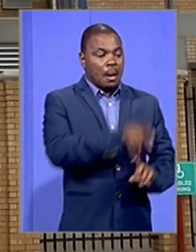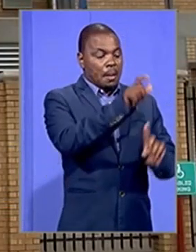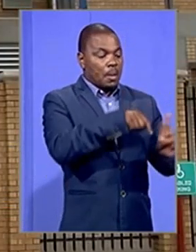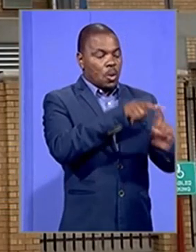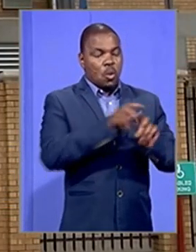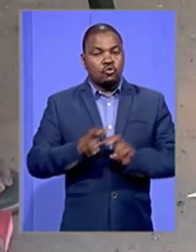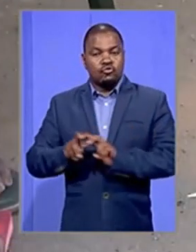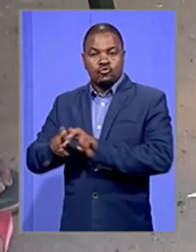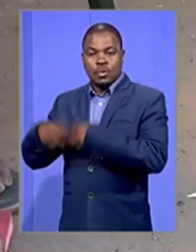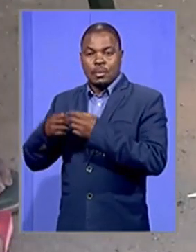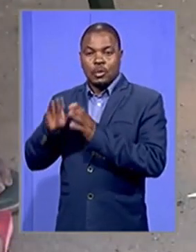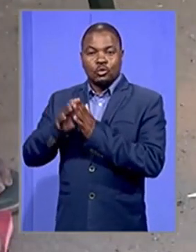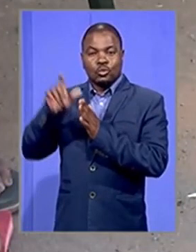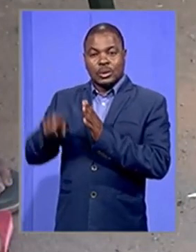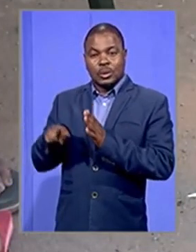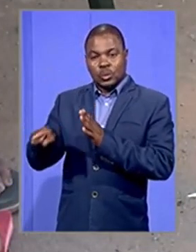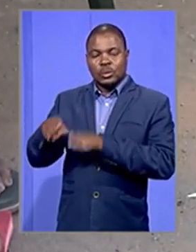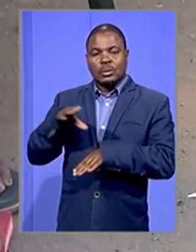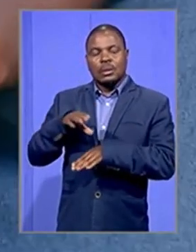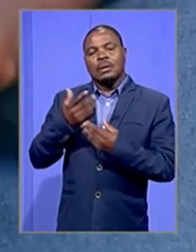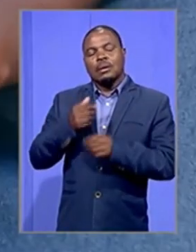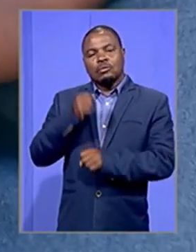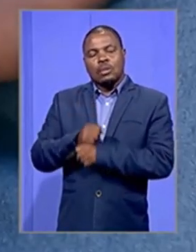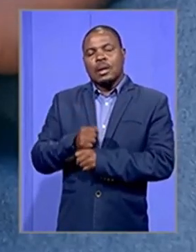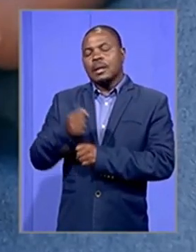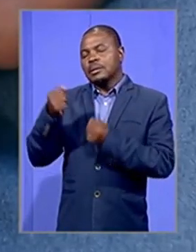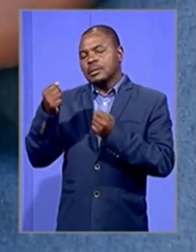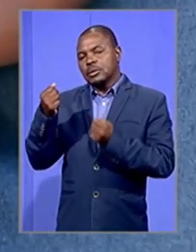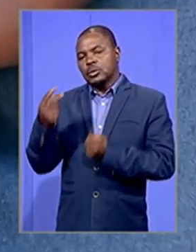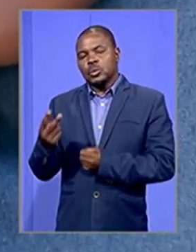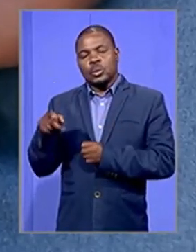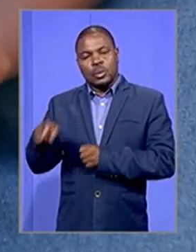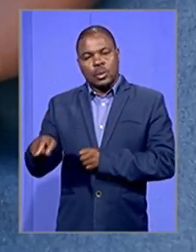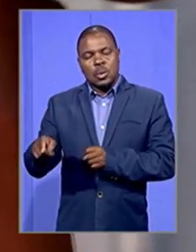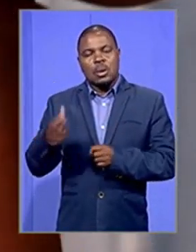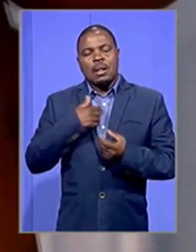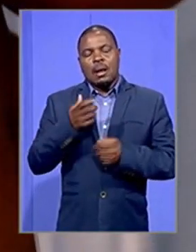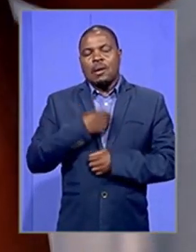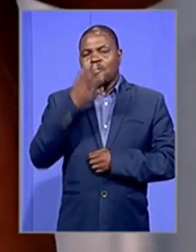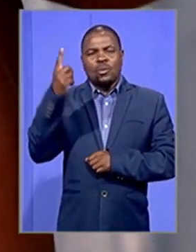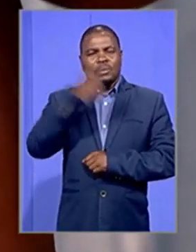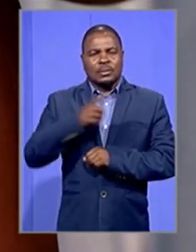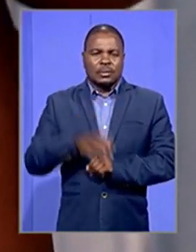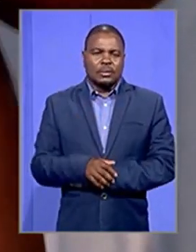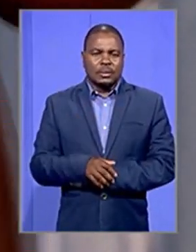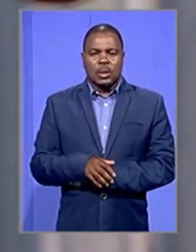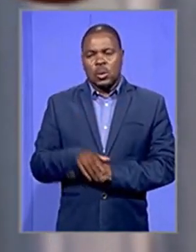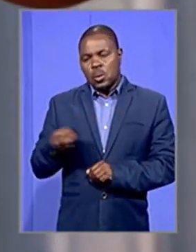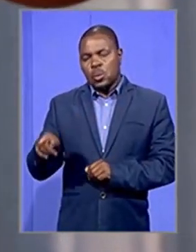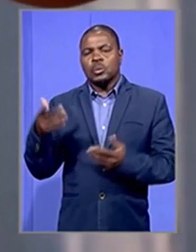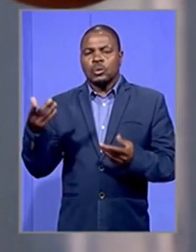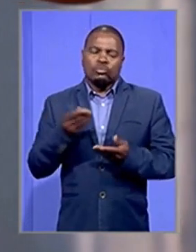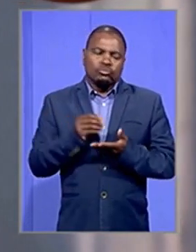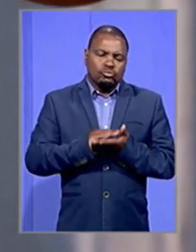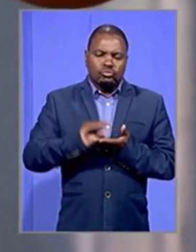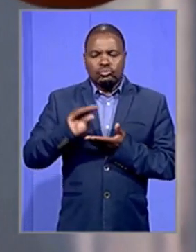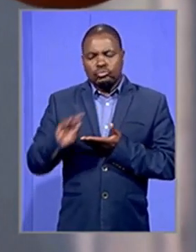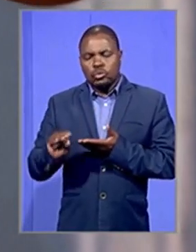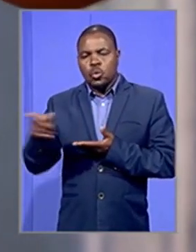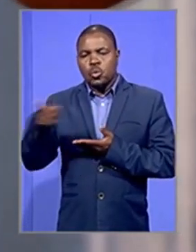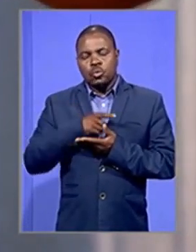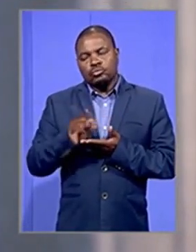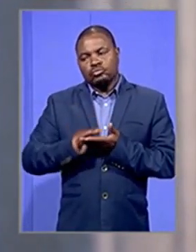a beteletse moithuti wa gerata ya bobedi makgetlo mo malatsing a le 4. Le fa a ne a monela tšhelete gore a seke a